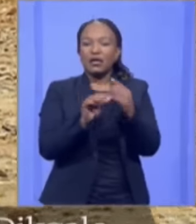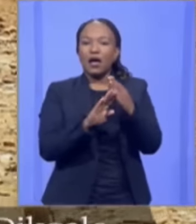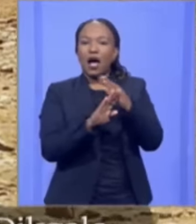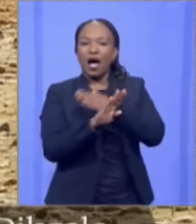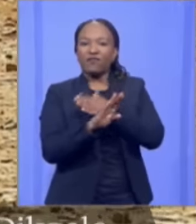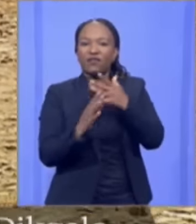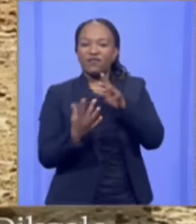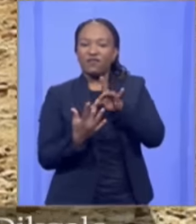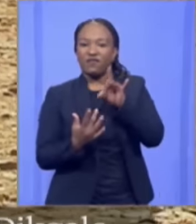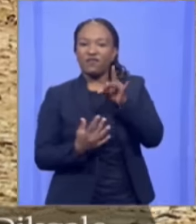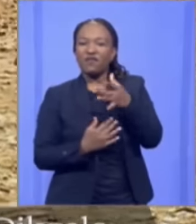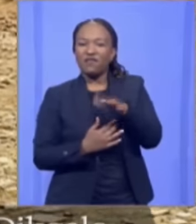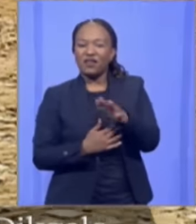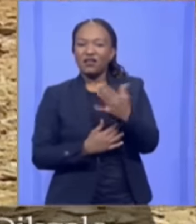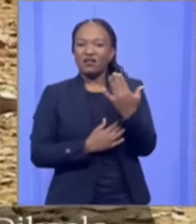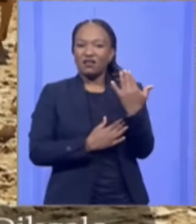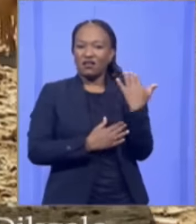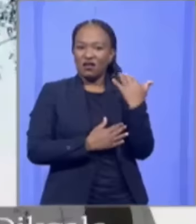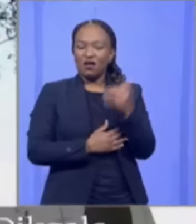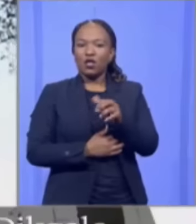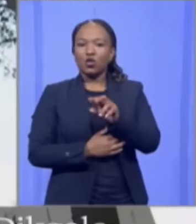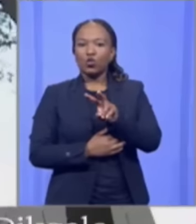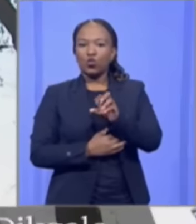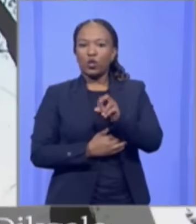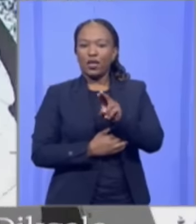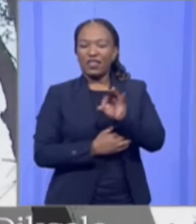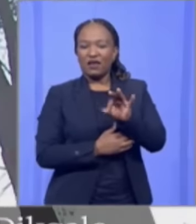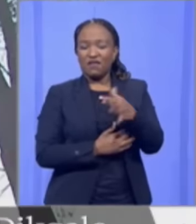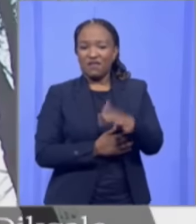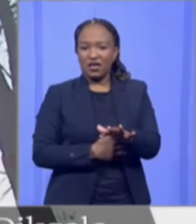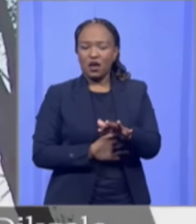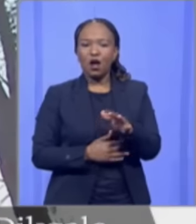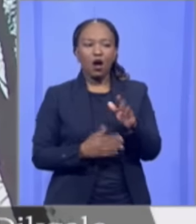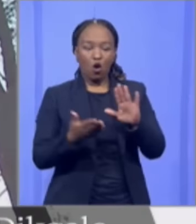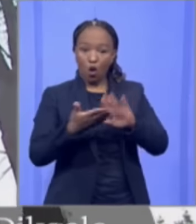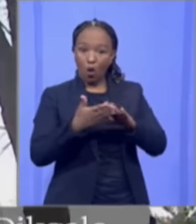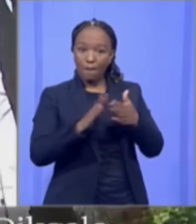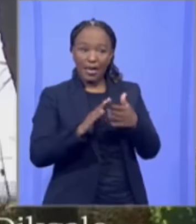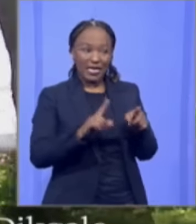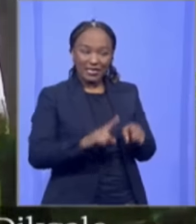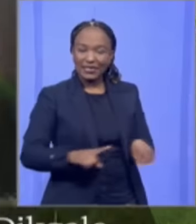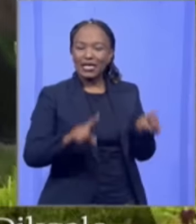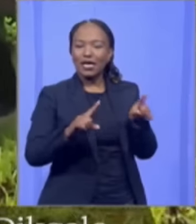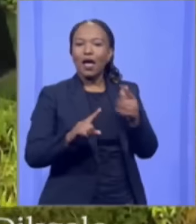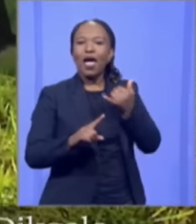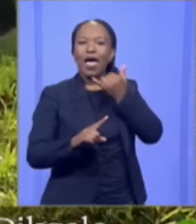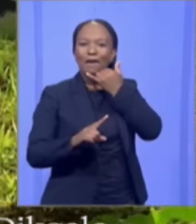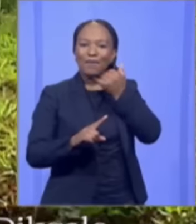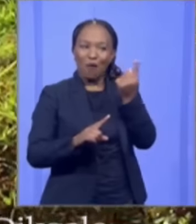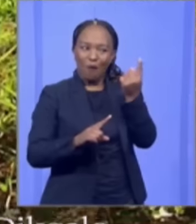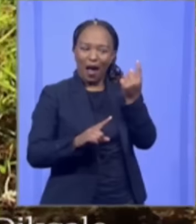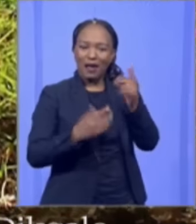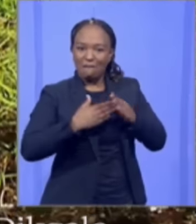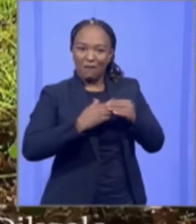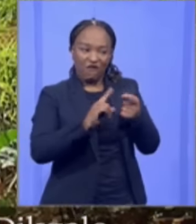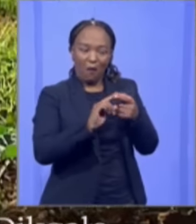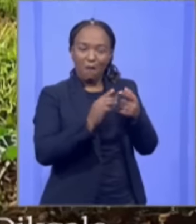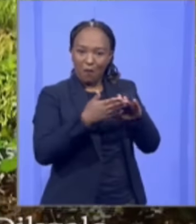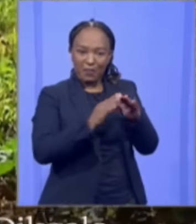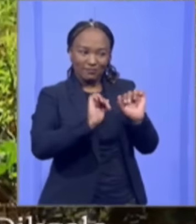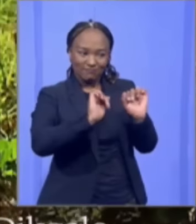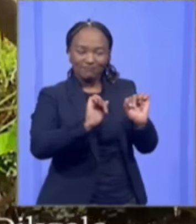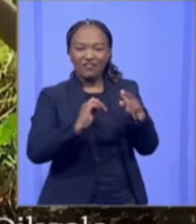kgethwa ka ngwaga wa 2023. Badudi ba re ba thabile o šore gore yo mongwe wa badudi ka bona o etile setšhaba pele maemong